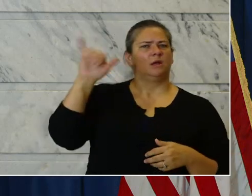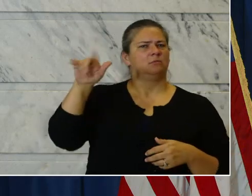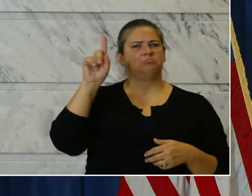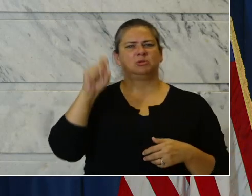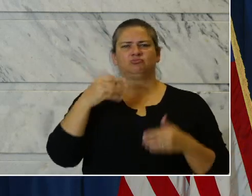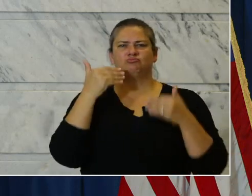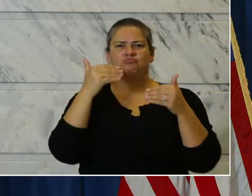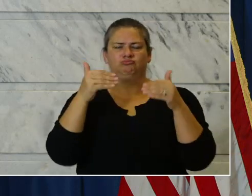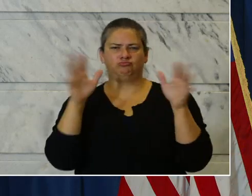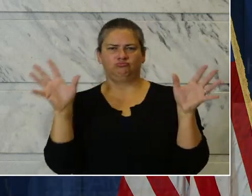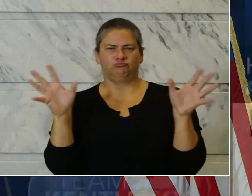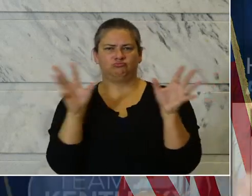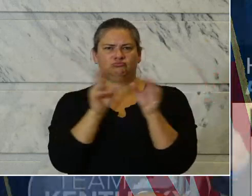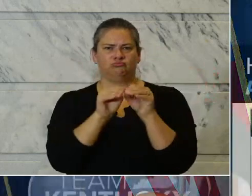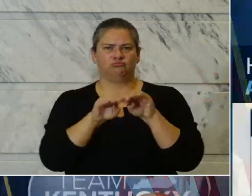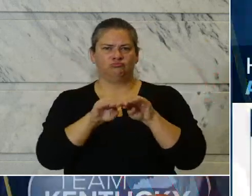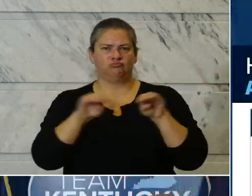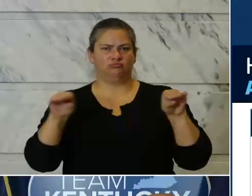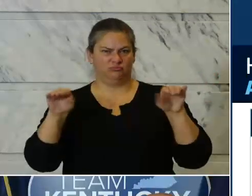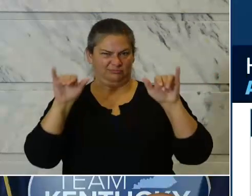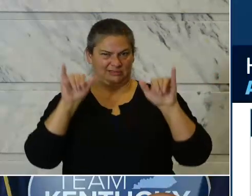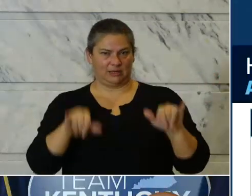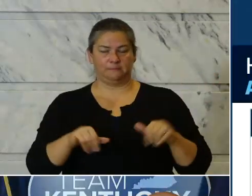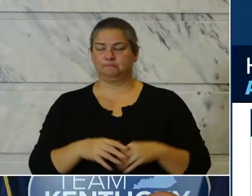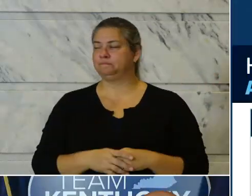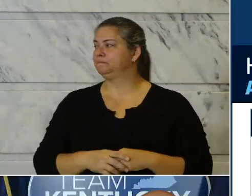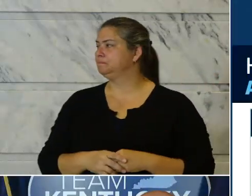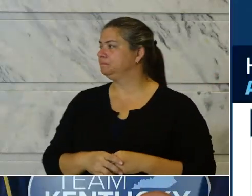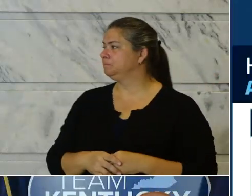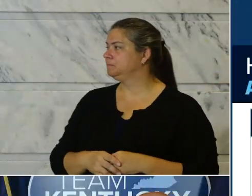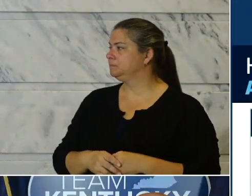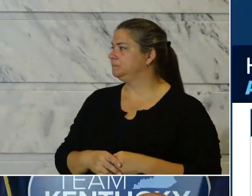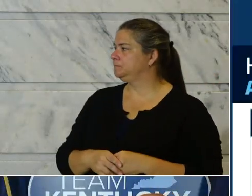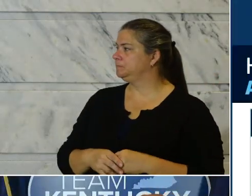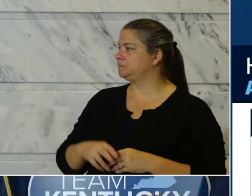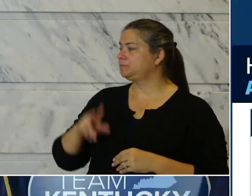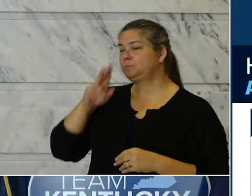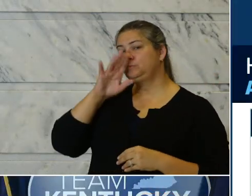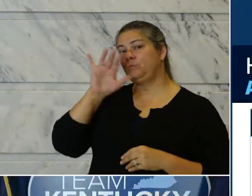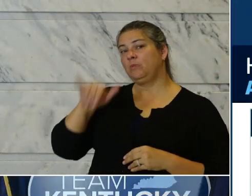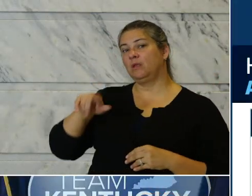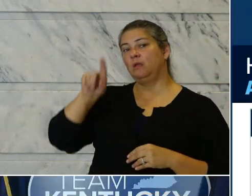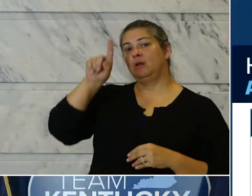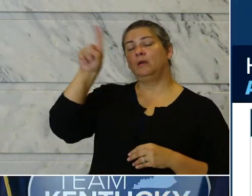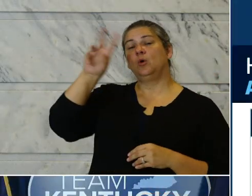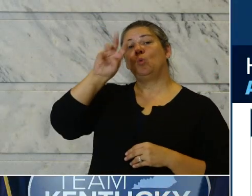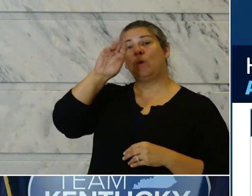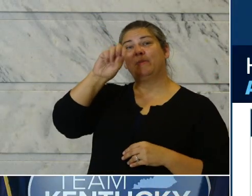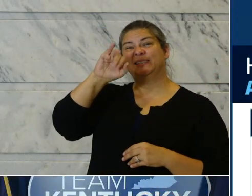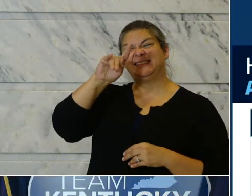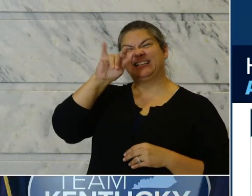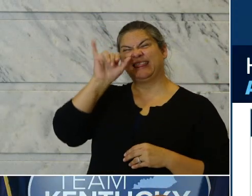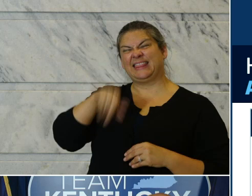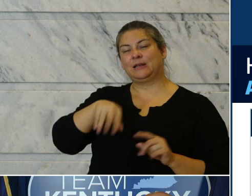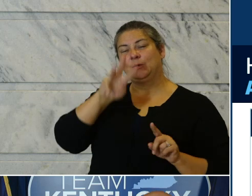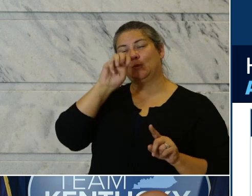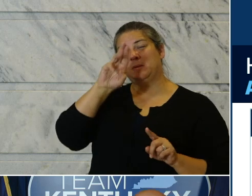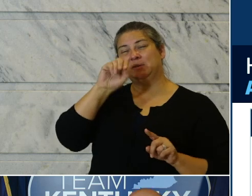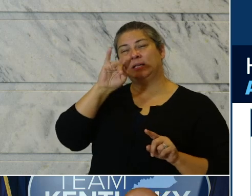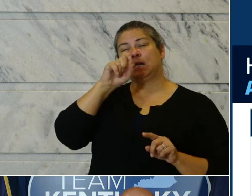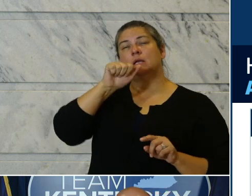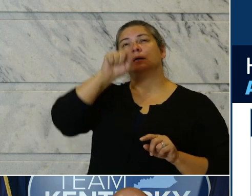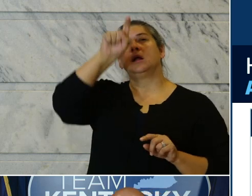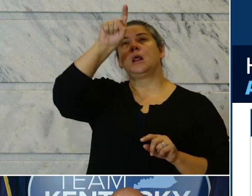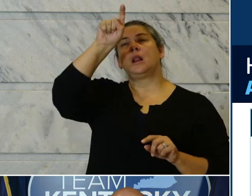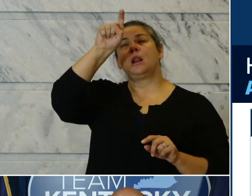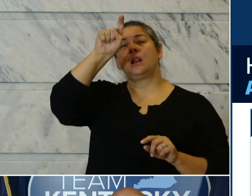slide. This is a zoom in on the box lower in the screen. At the very bottom, I think it says new there, you can find